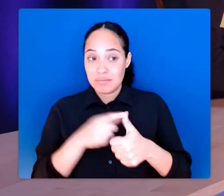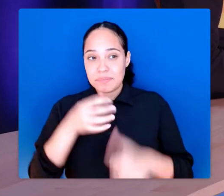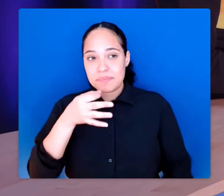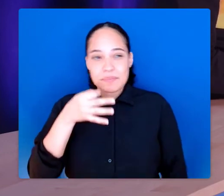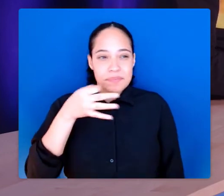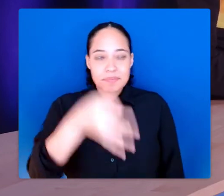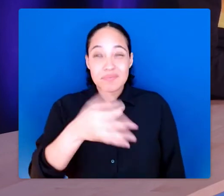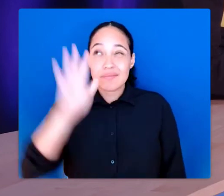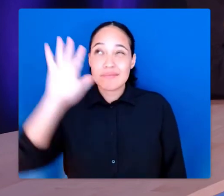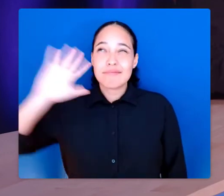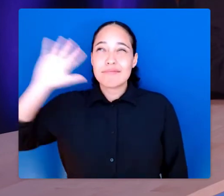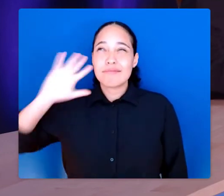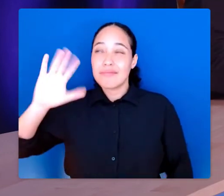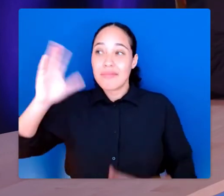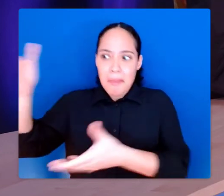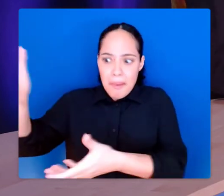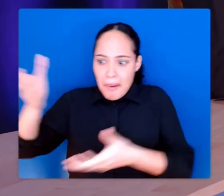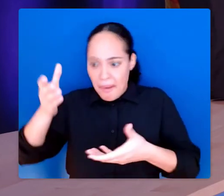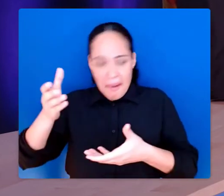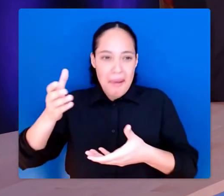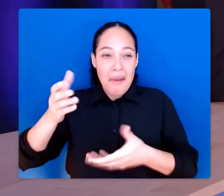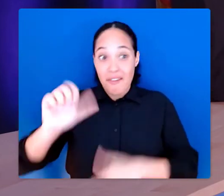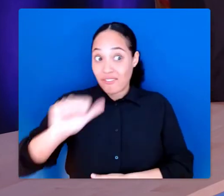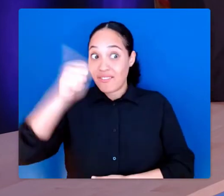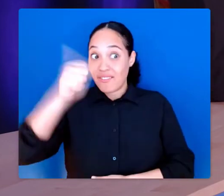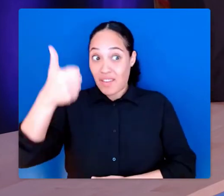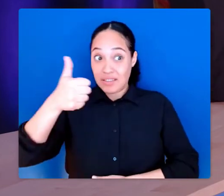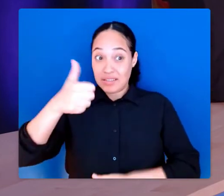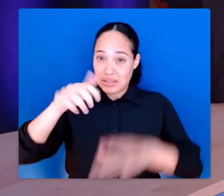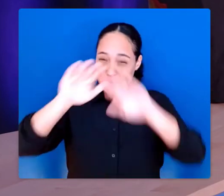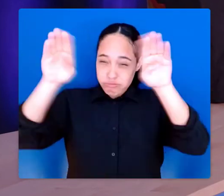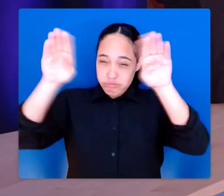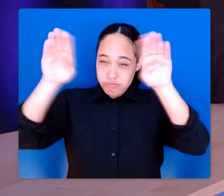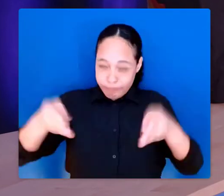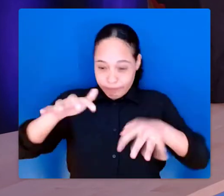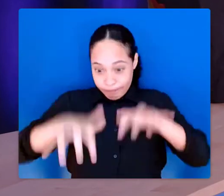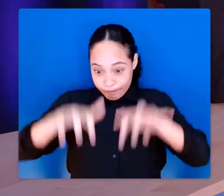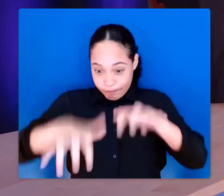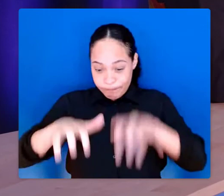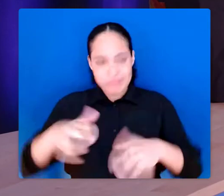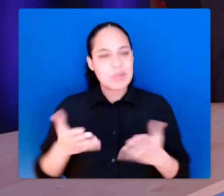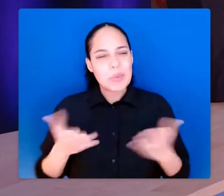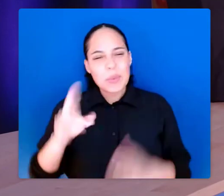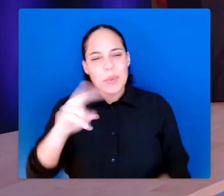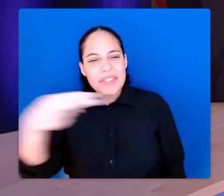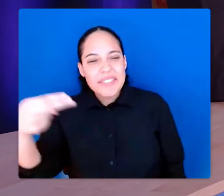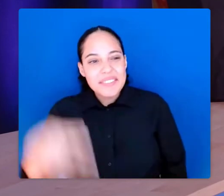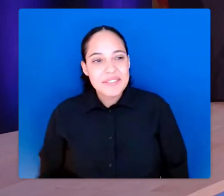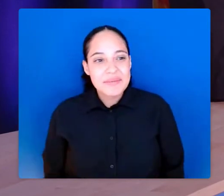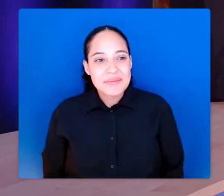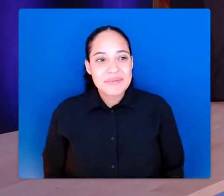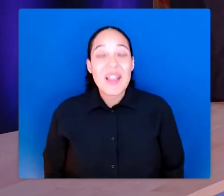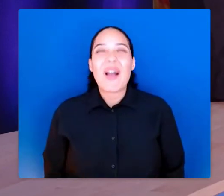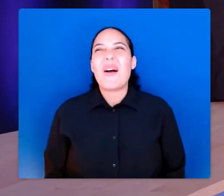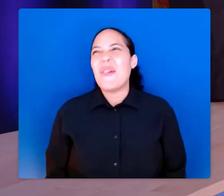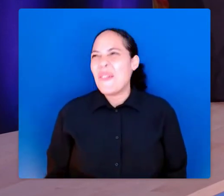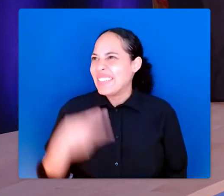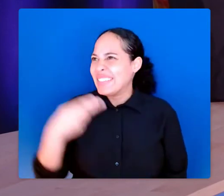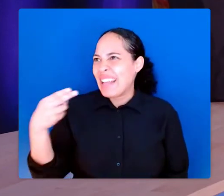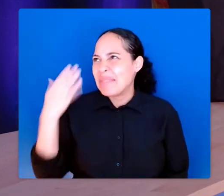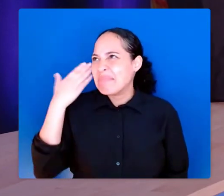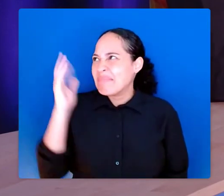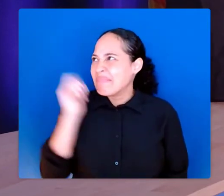lot of these plethora of these initiatives out there, which all the cloud computing platforms have come out with to help you ramp up, at